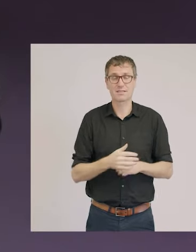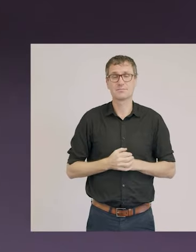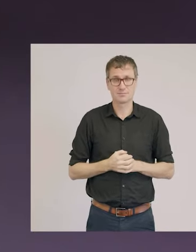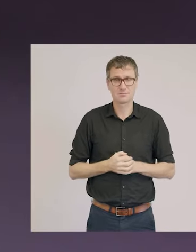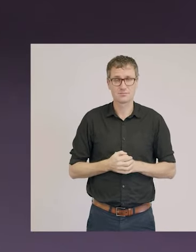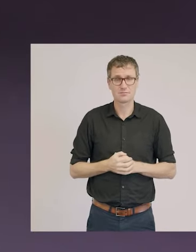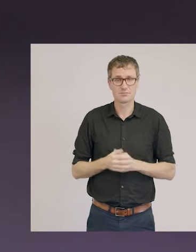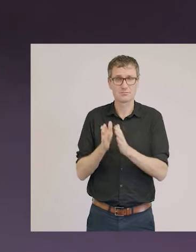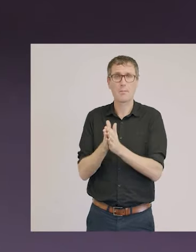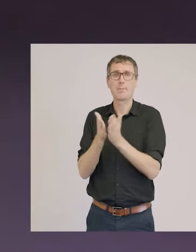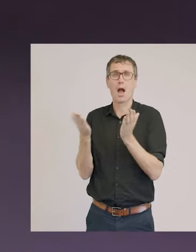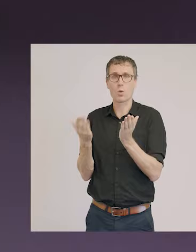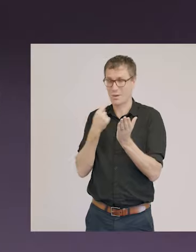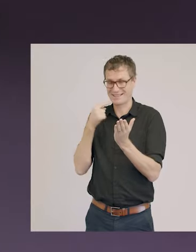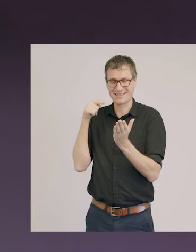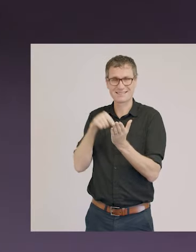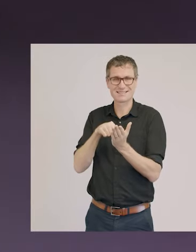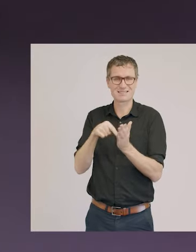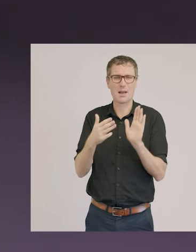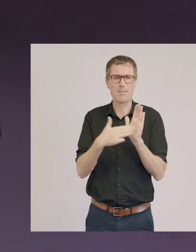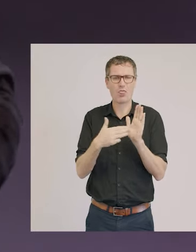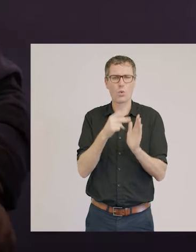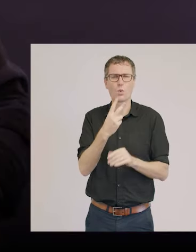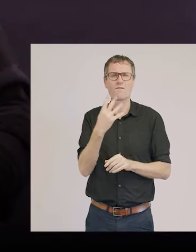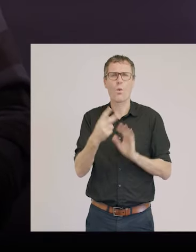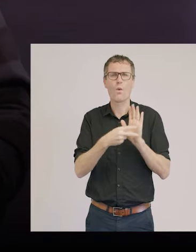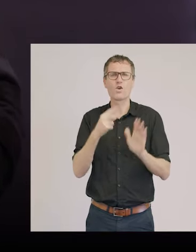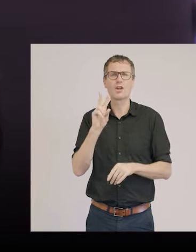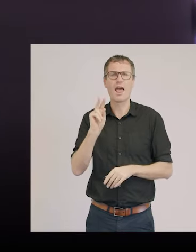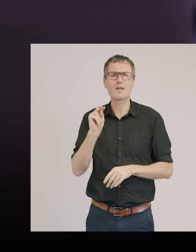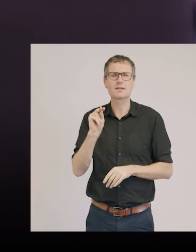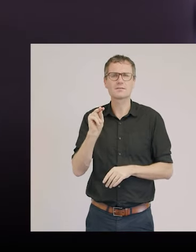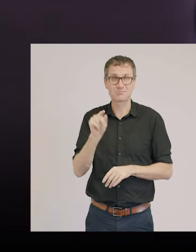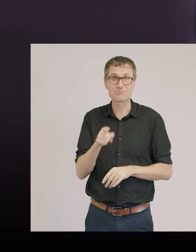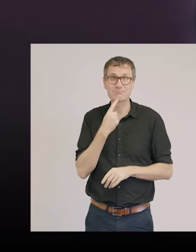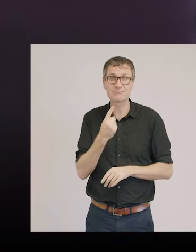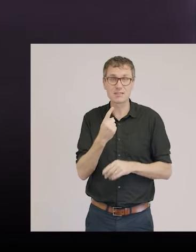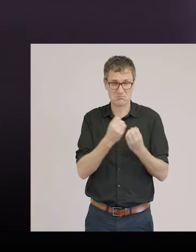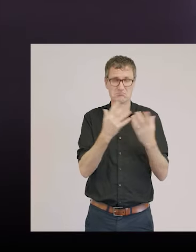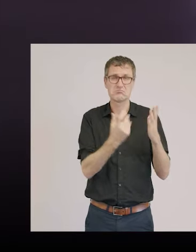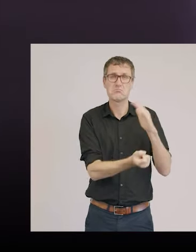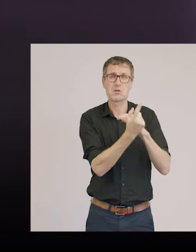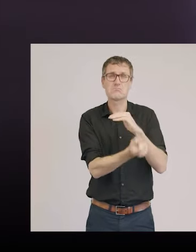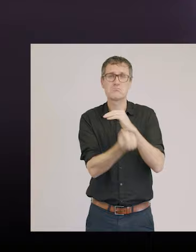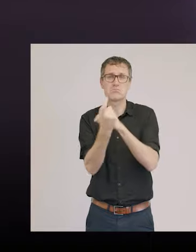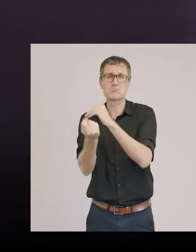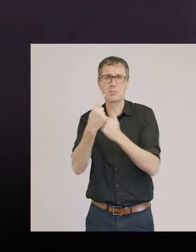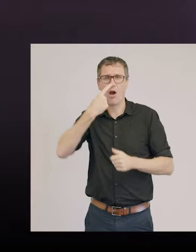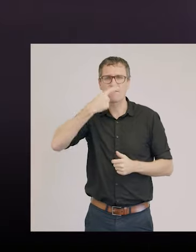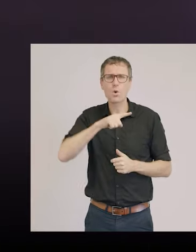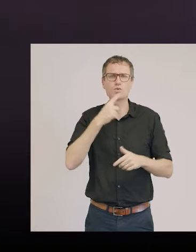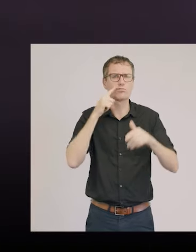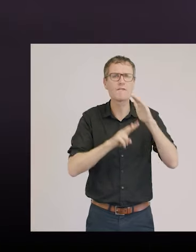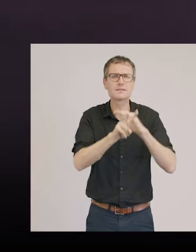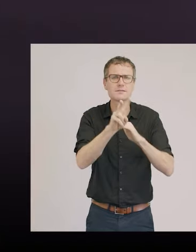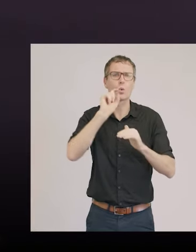the Bible teaches. And the Bible predicts this. In Matthew 24, verse 11, it says, and many false prophets will